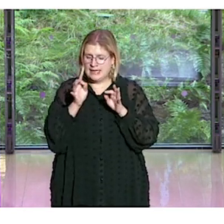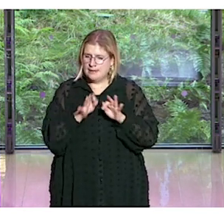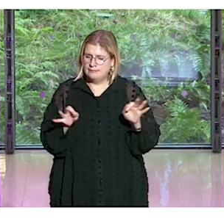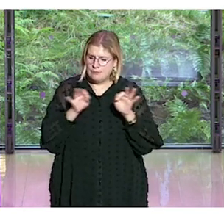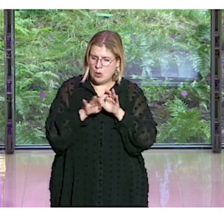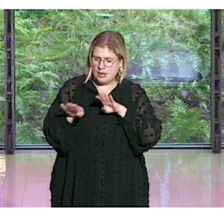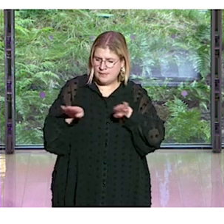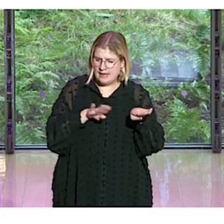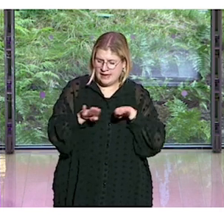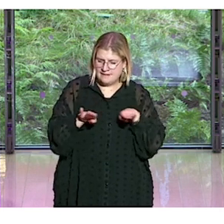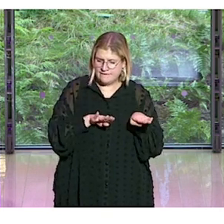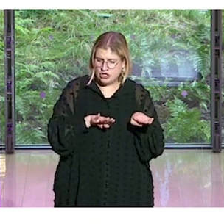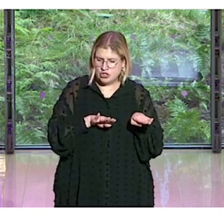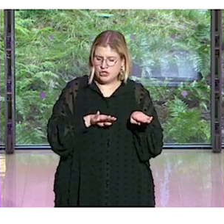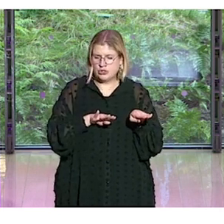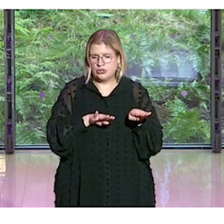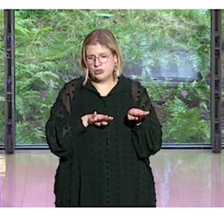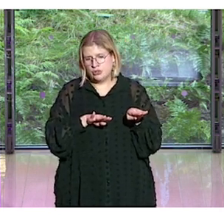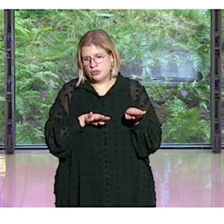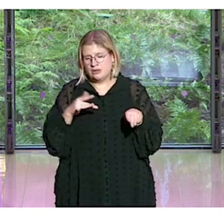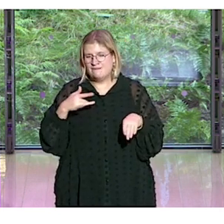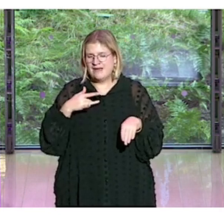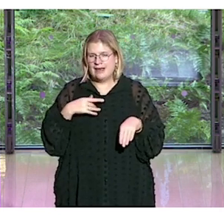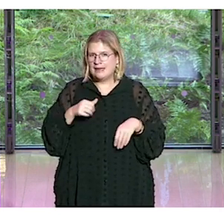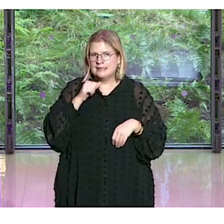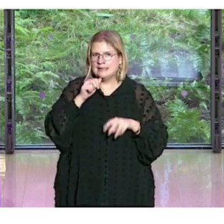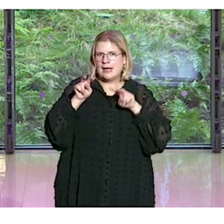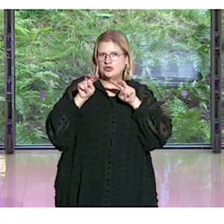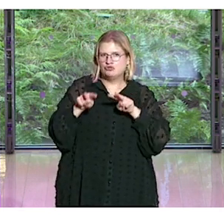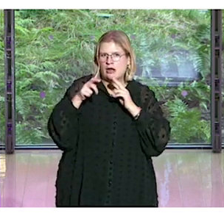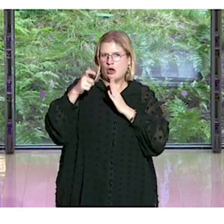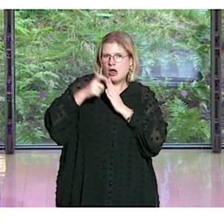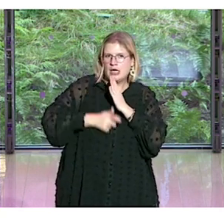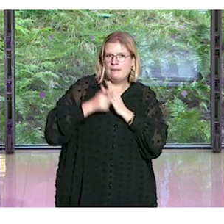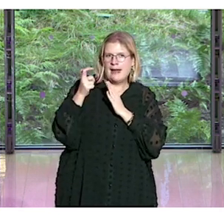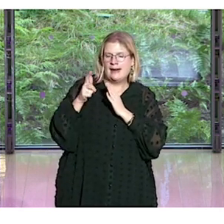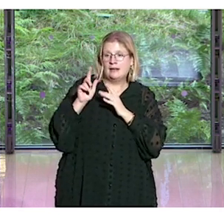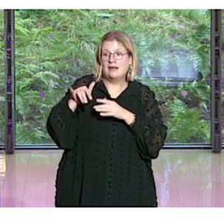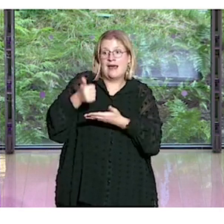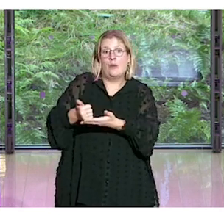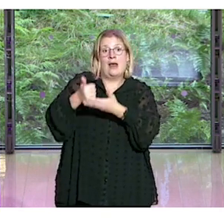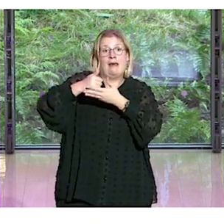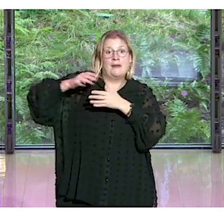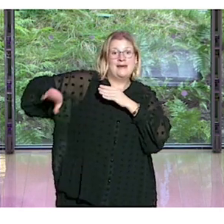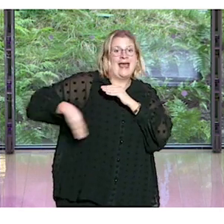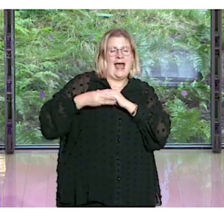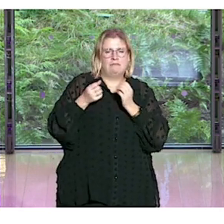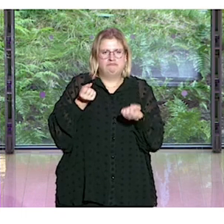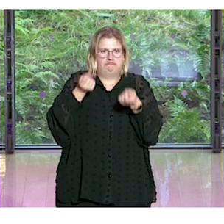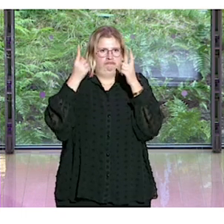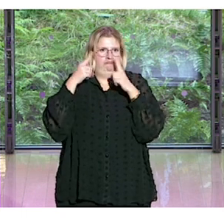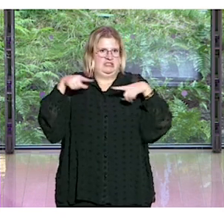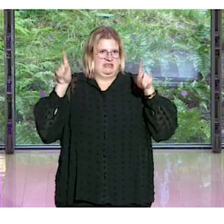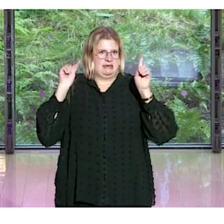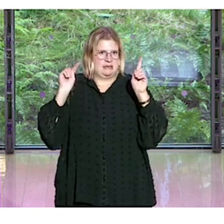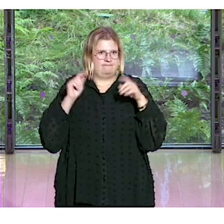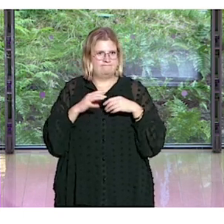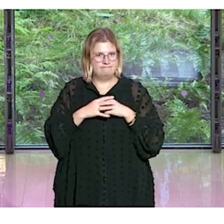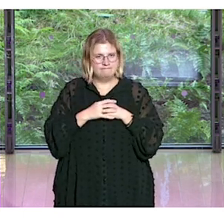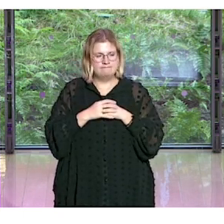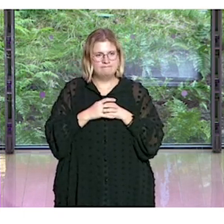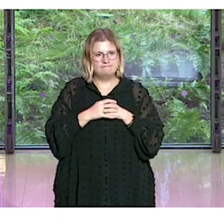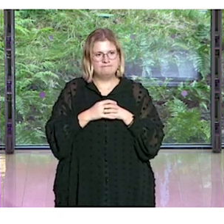behavior that is not tracked by default that will help you understand that success?